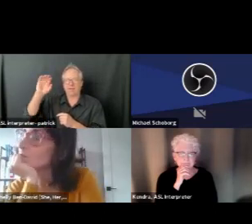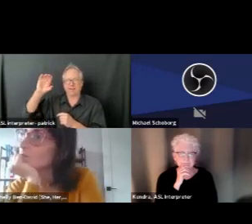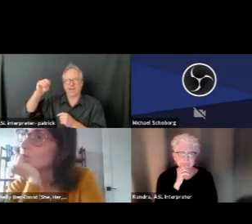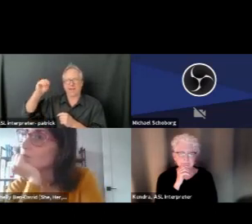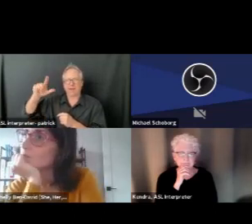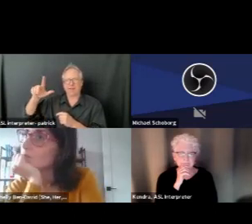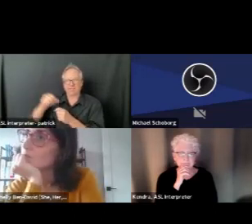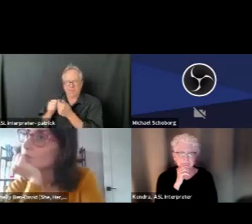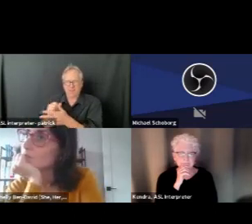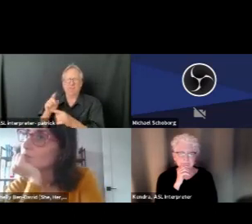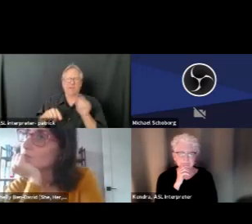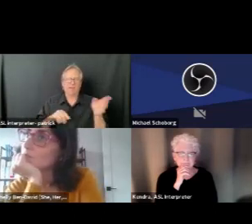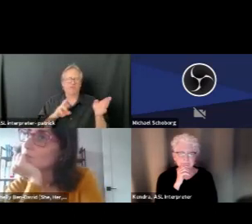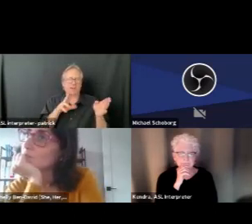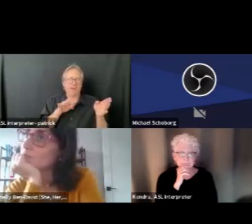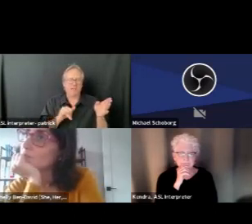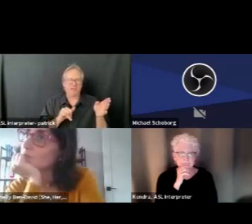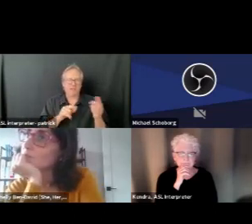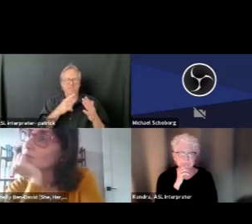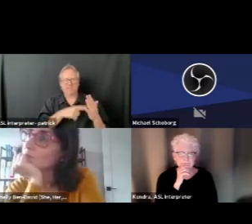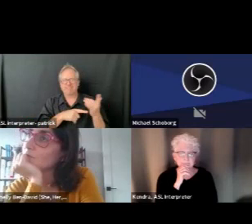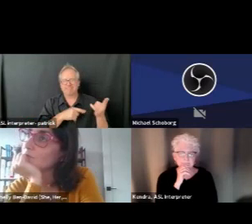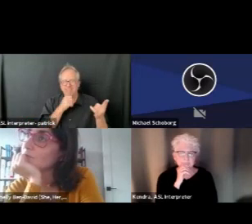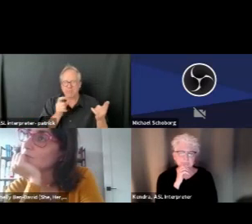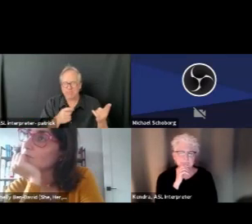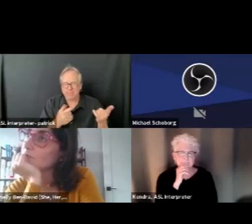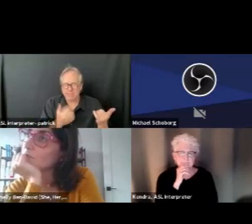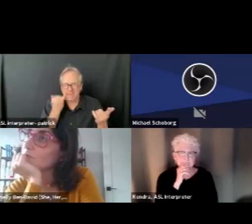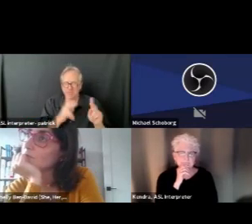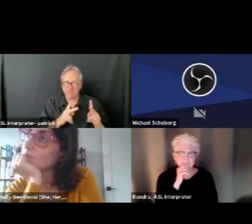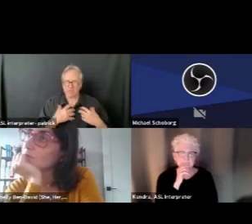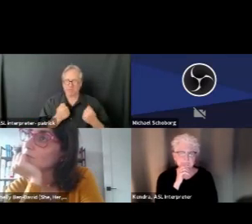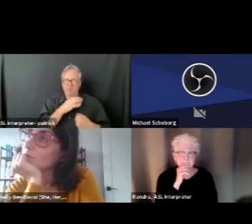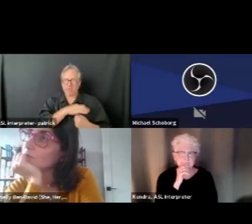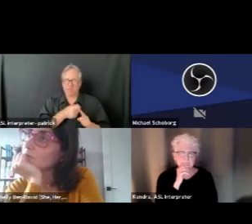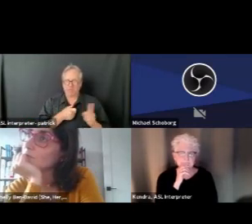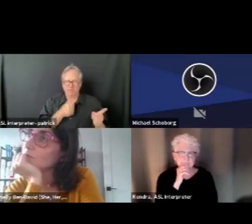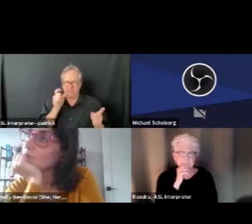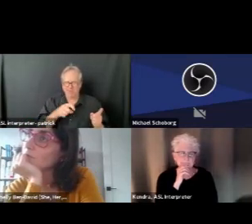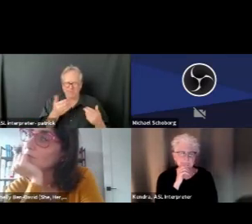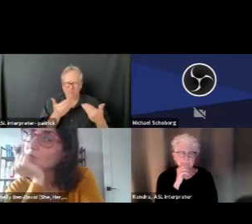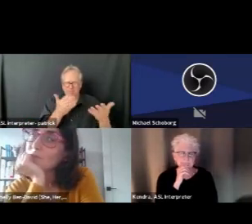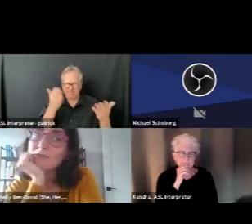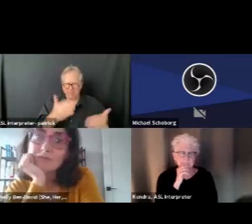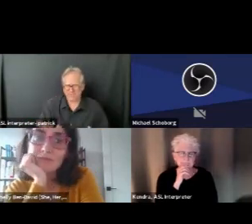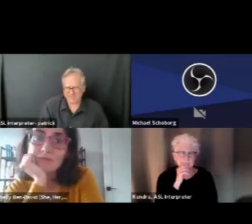is within, the critique of the recovery model right now, which I think is important. So with that, I think I'm done.